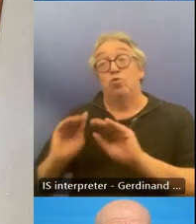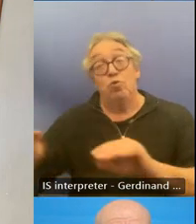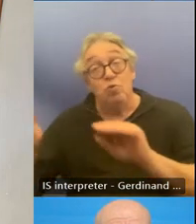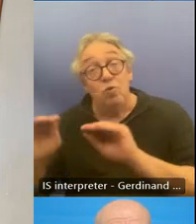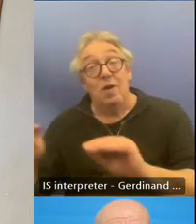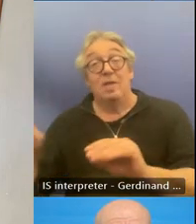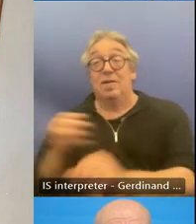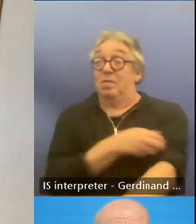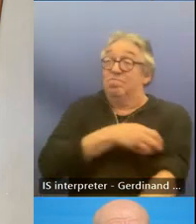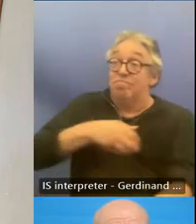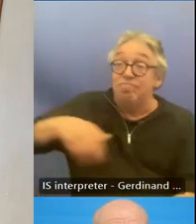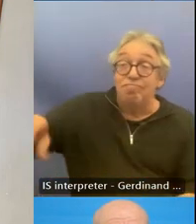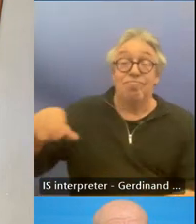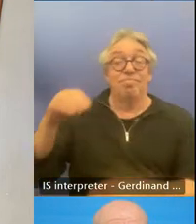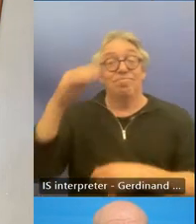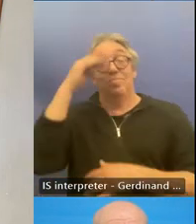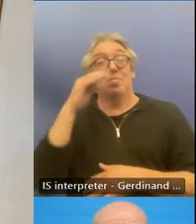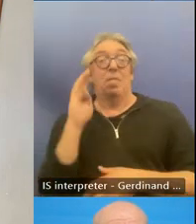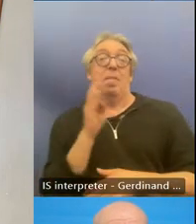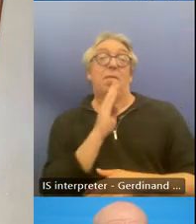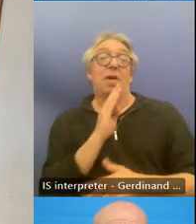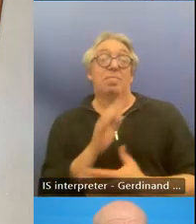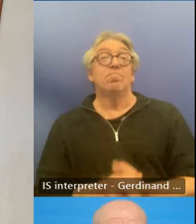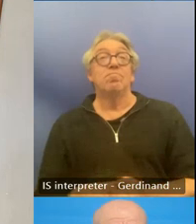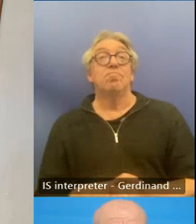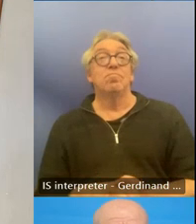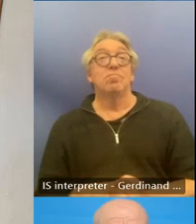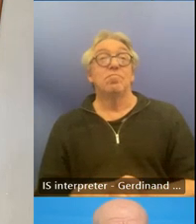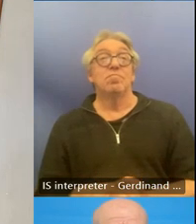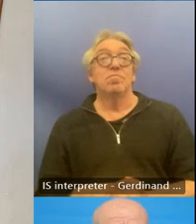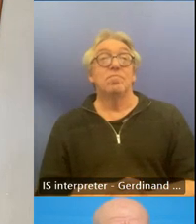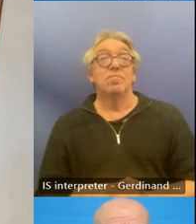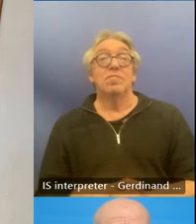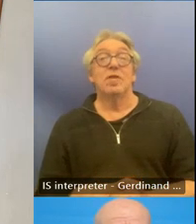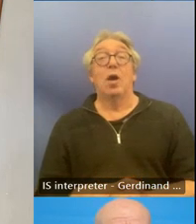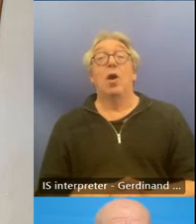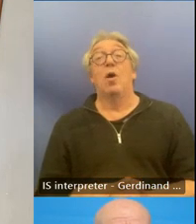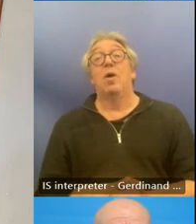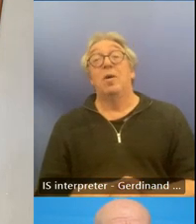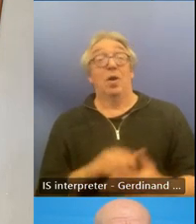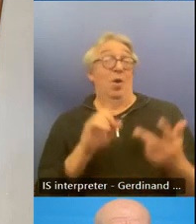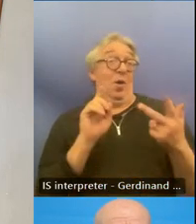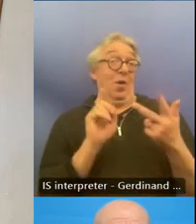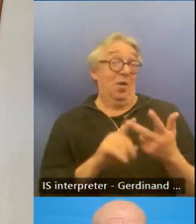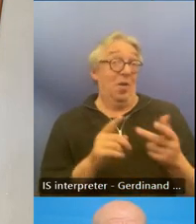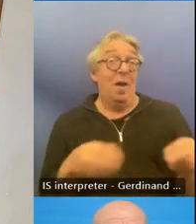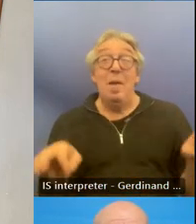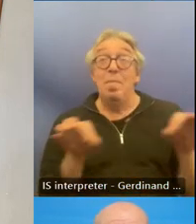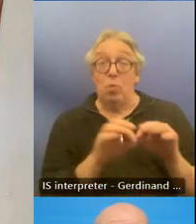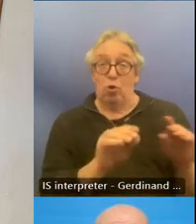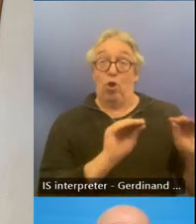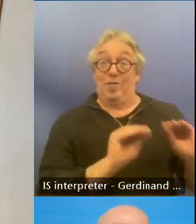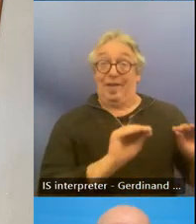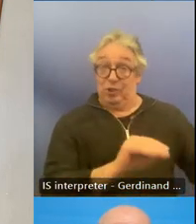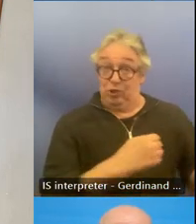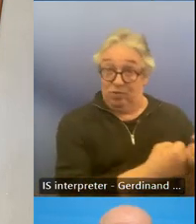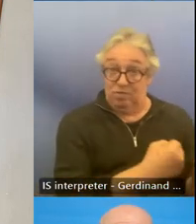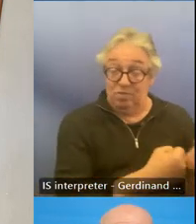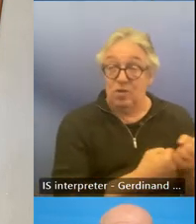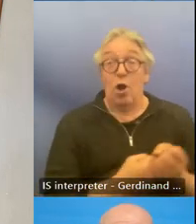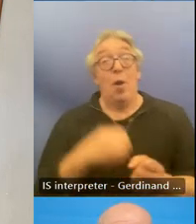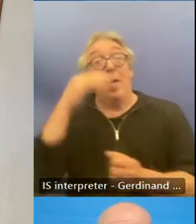do in our country. And policy influence. This I already told in